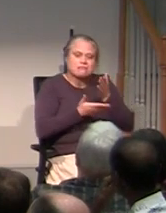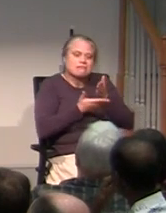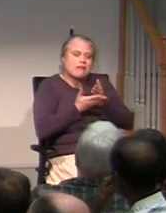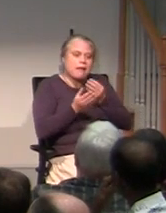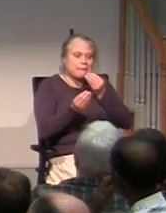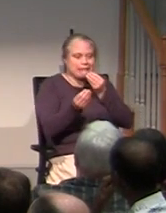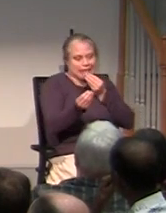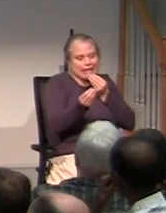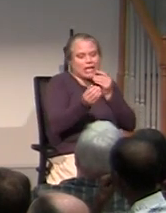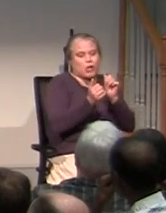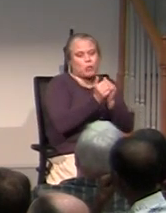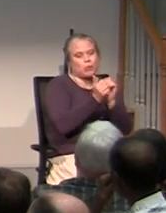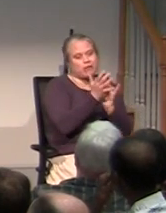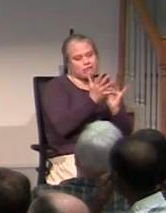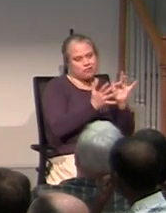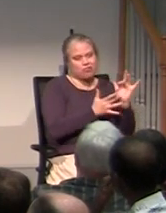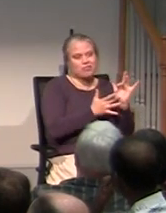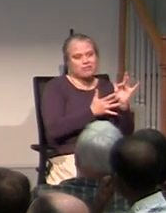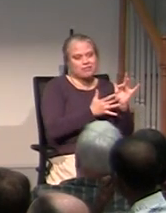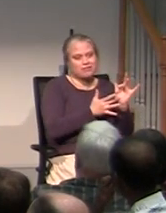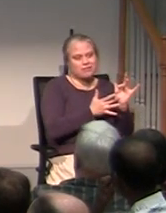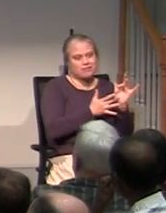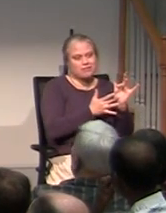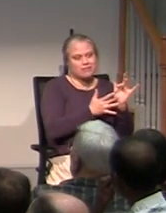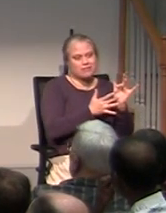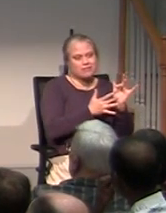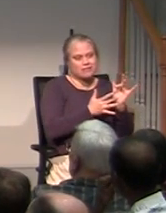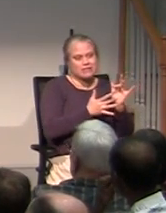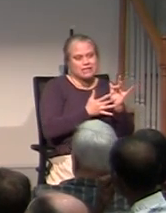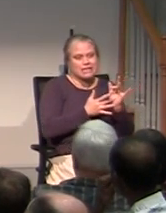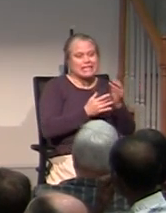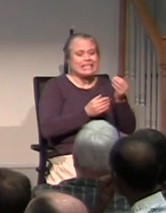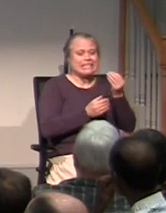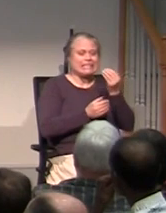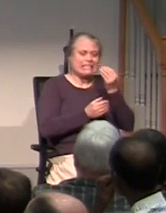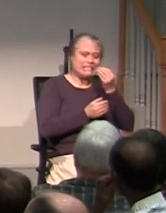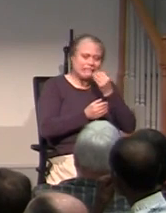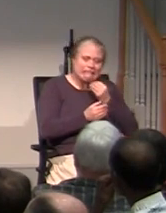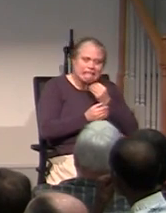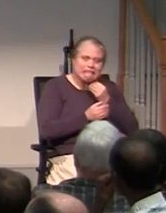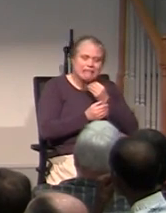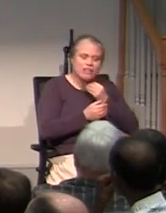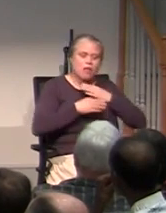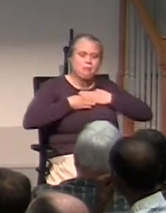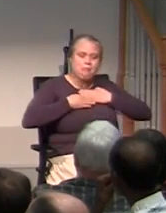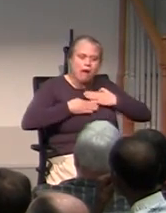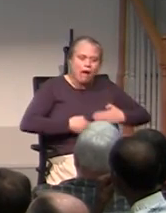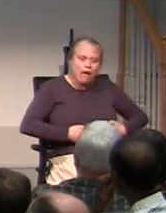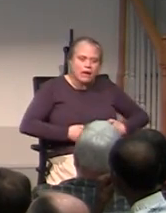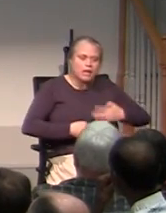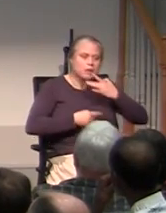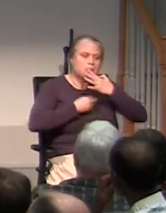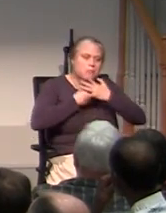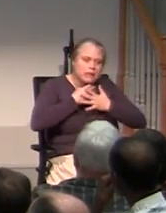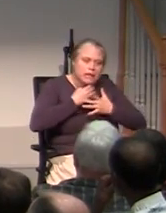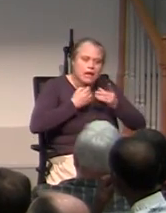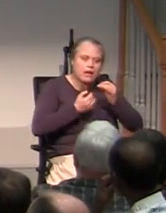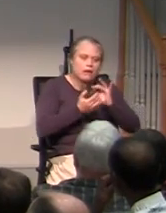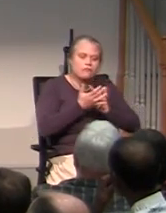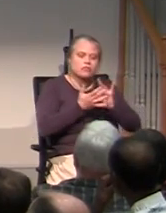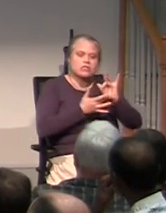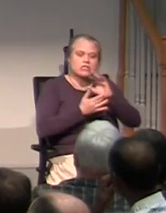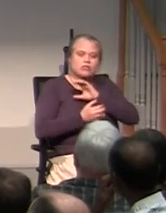us. To contemplate and take in the body and blood of Christ who was sacrificed for us. Have an intelligent,